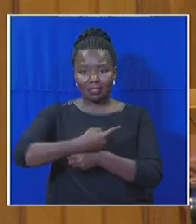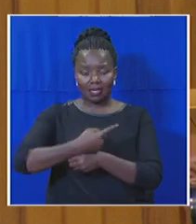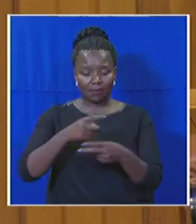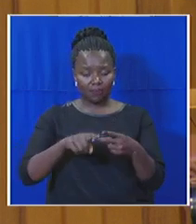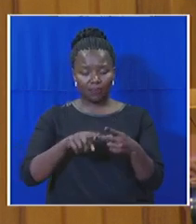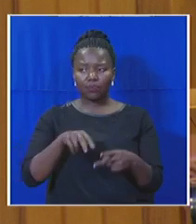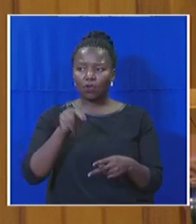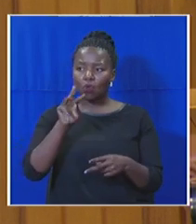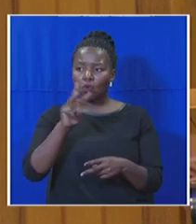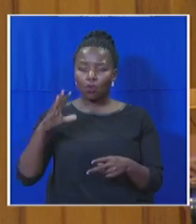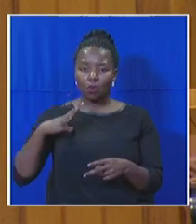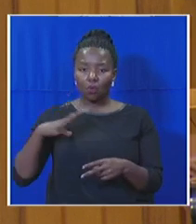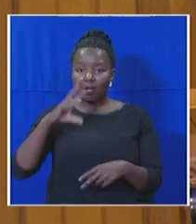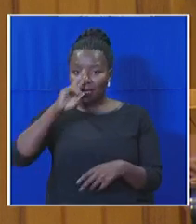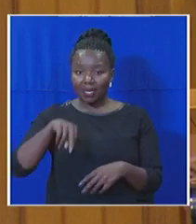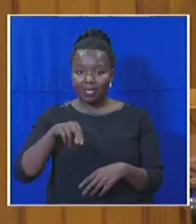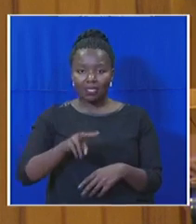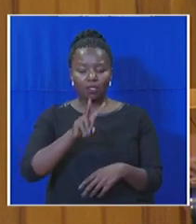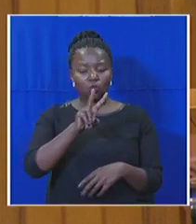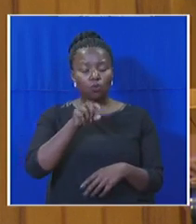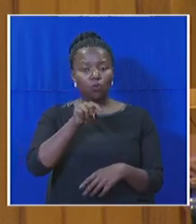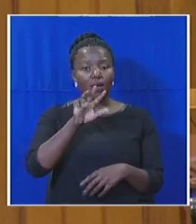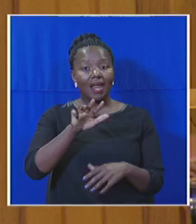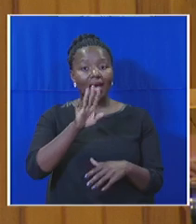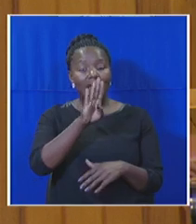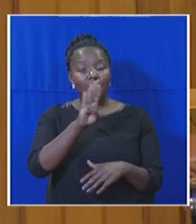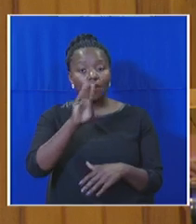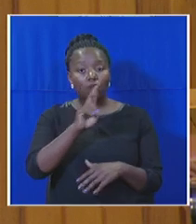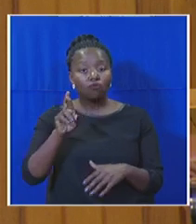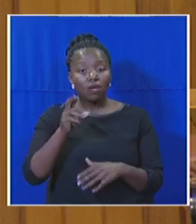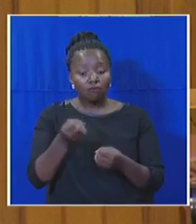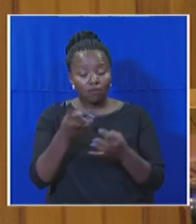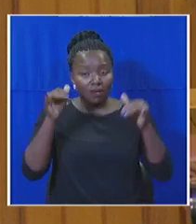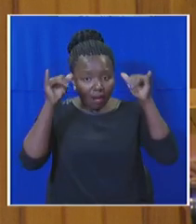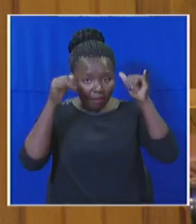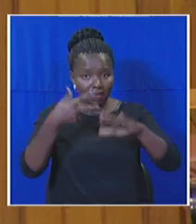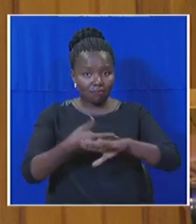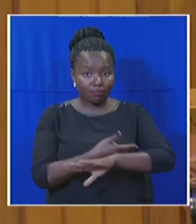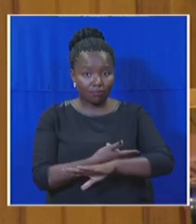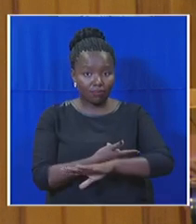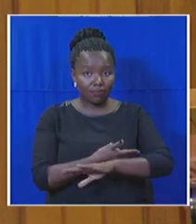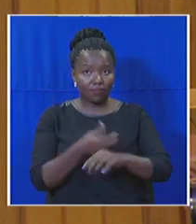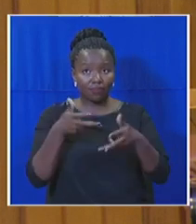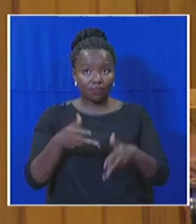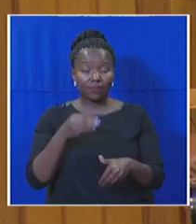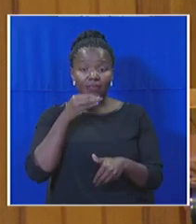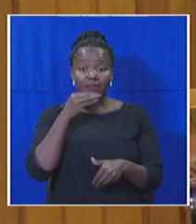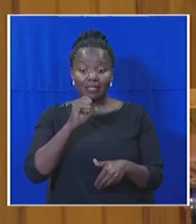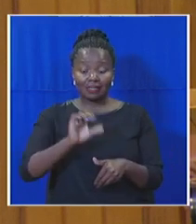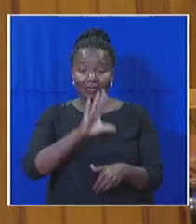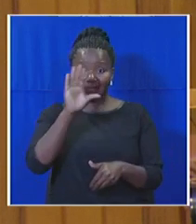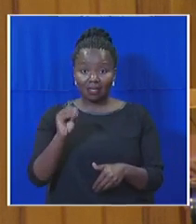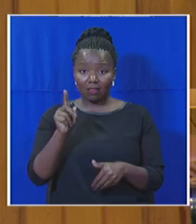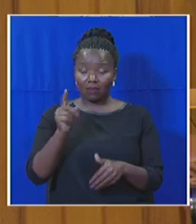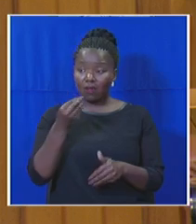need 2.9 billion rand to feed its animals. This drought could put South Africa in a food